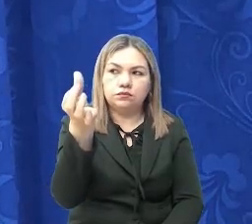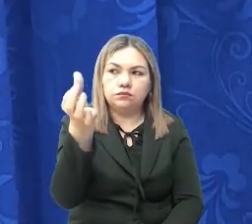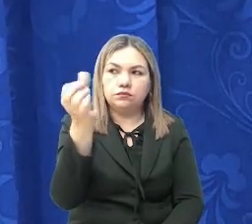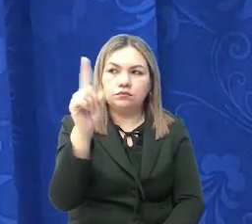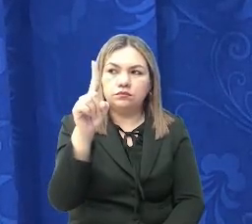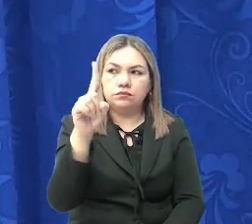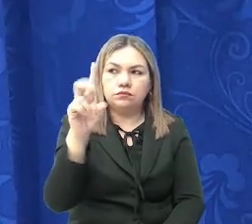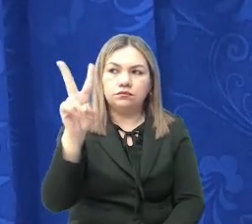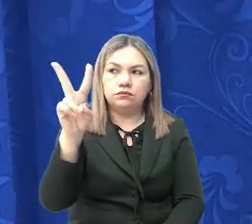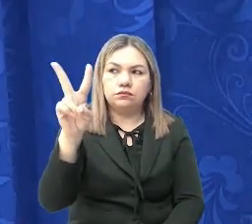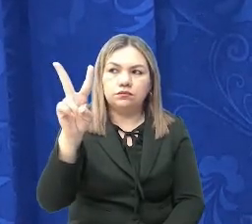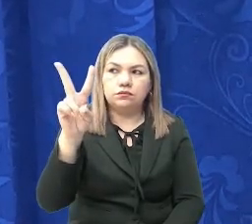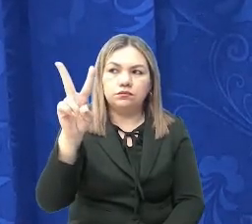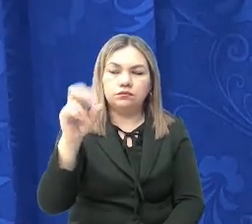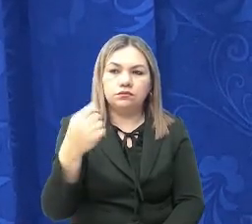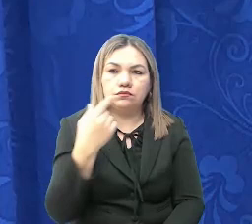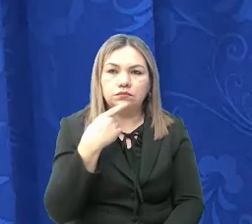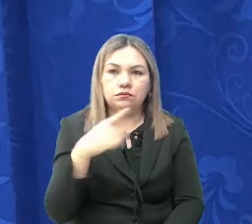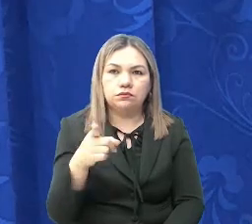Proverbs 6:12. It says,